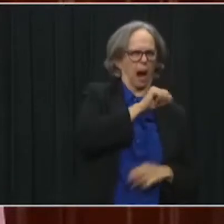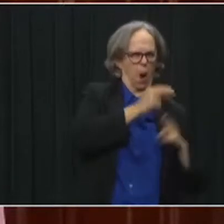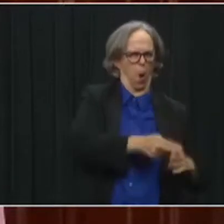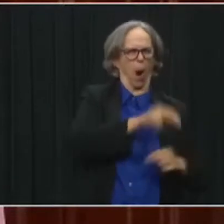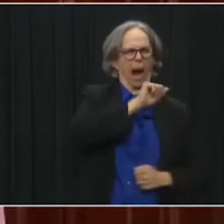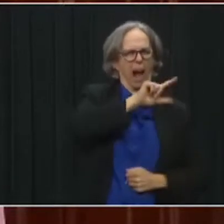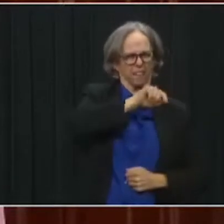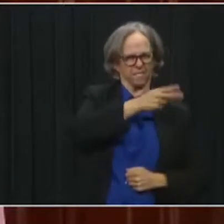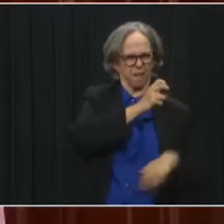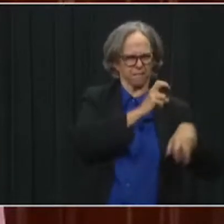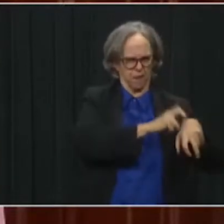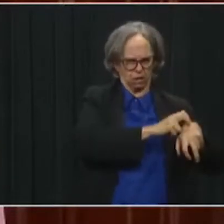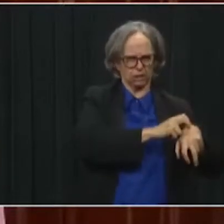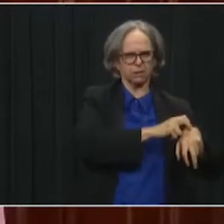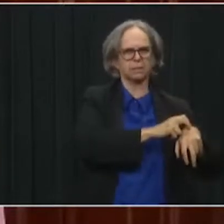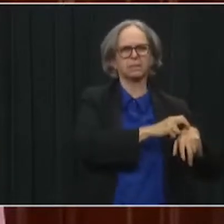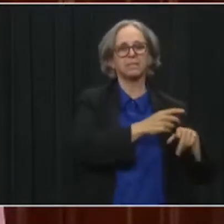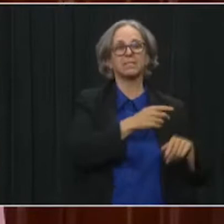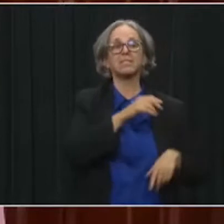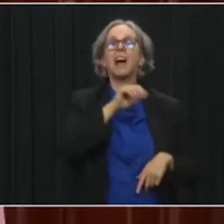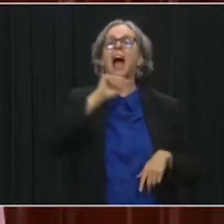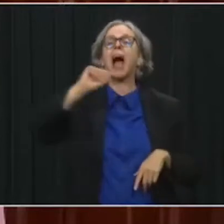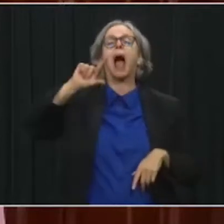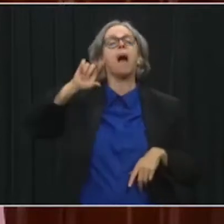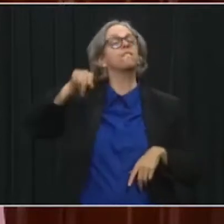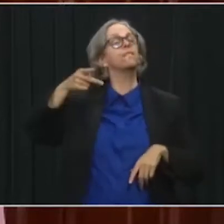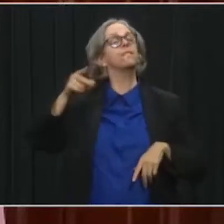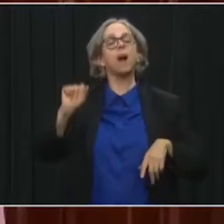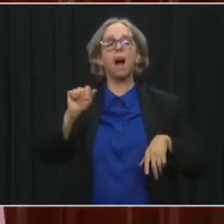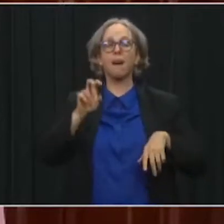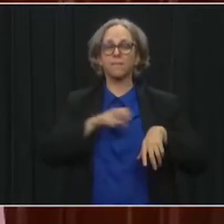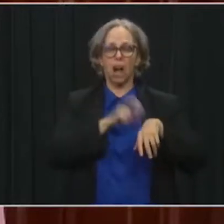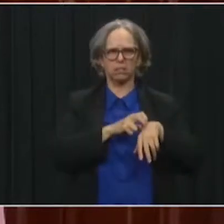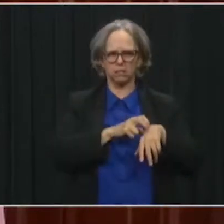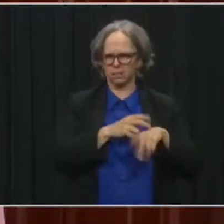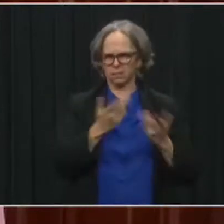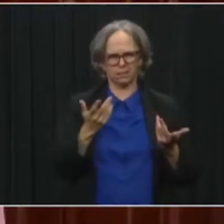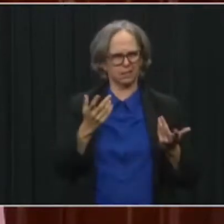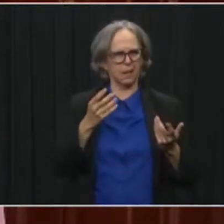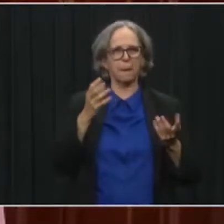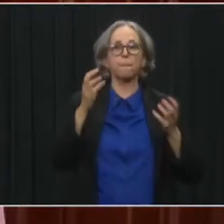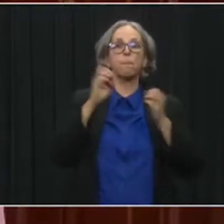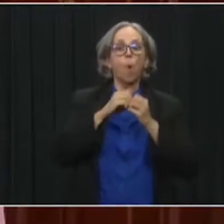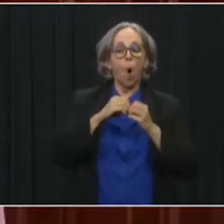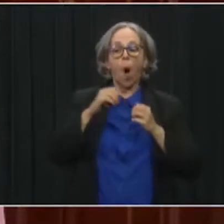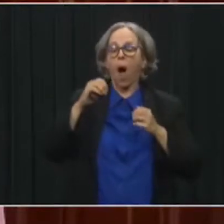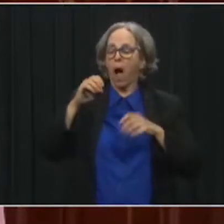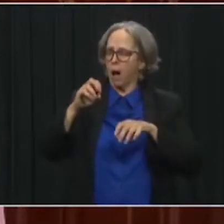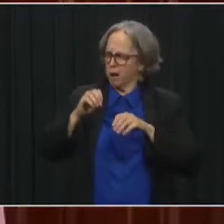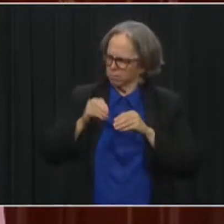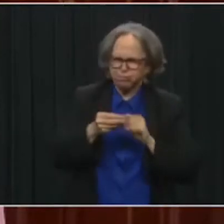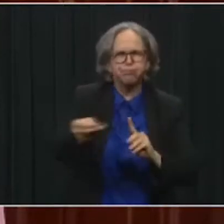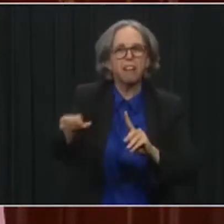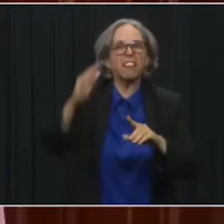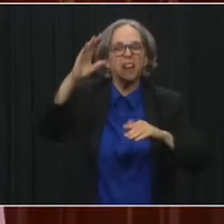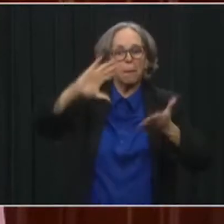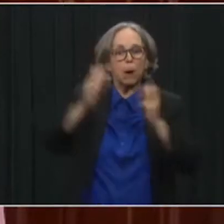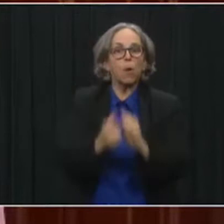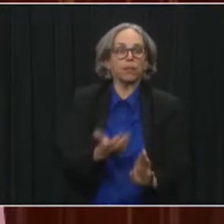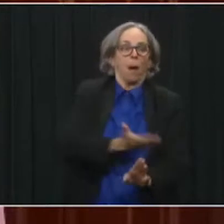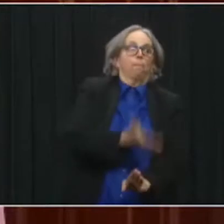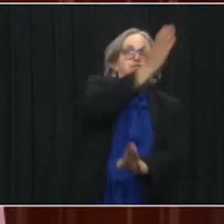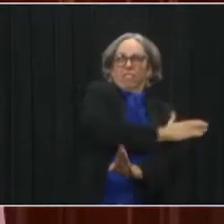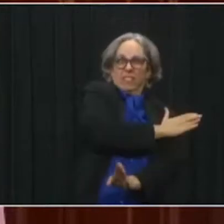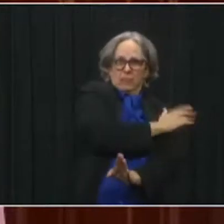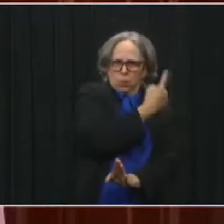that was 50% more contagious than the one that came before it. So what that means is that while the